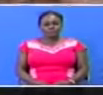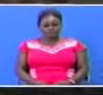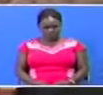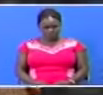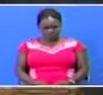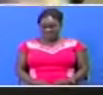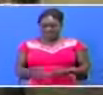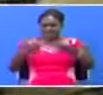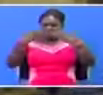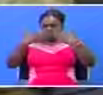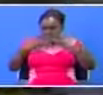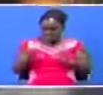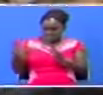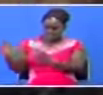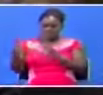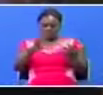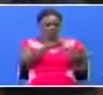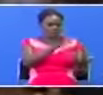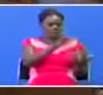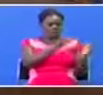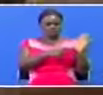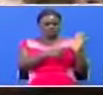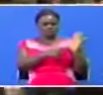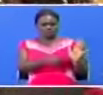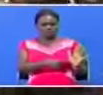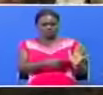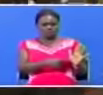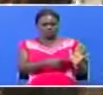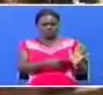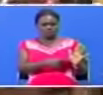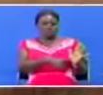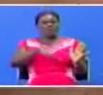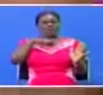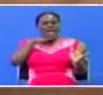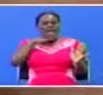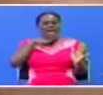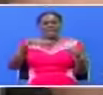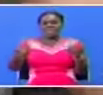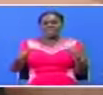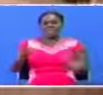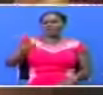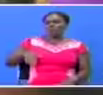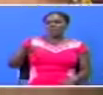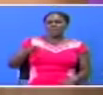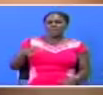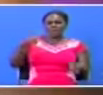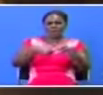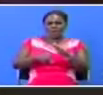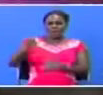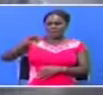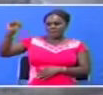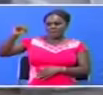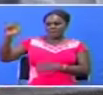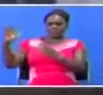The just-concluded party nominations have exhibited a never-say-die attitude in women as they weave their way through party